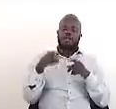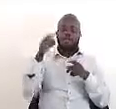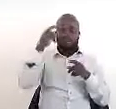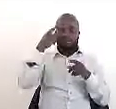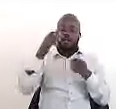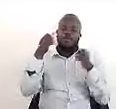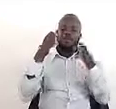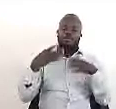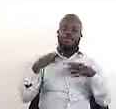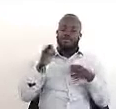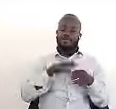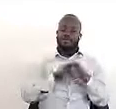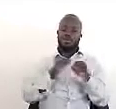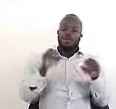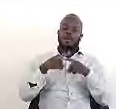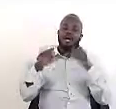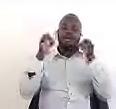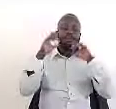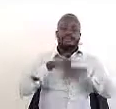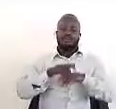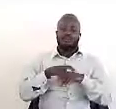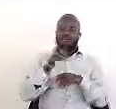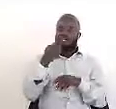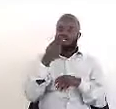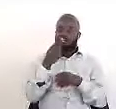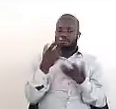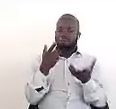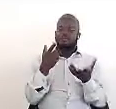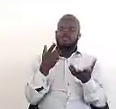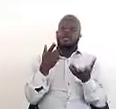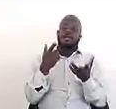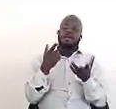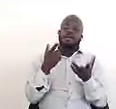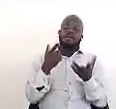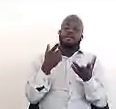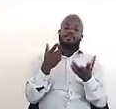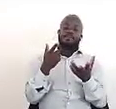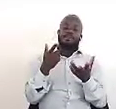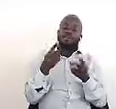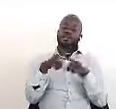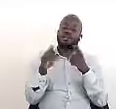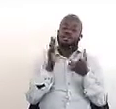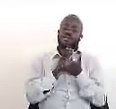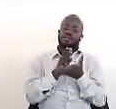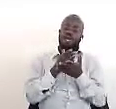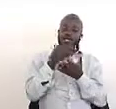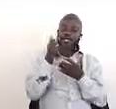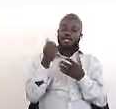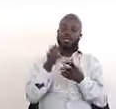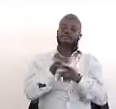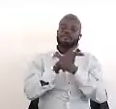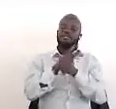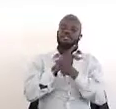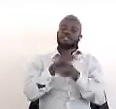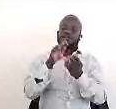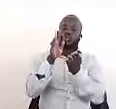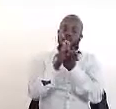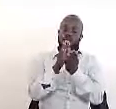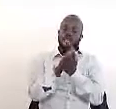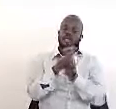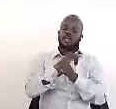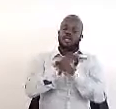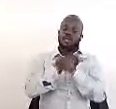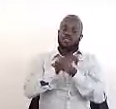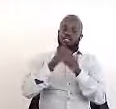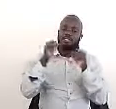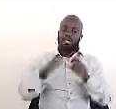people they're no longer fatal. There are many types of medications that can prevent or remedy these infections, but of course the best prevention is to keep